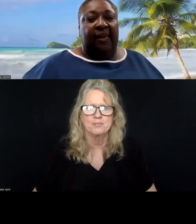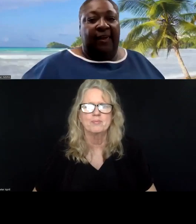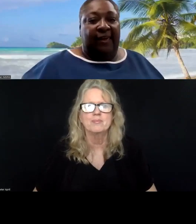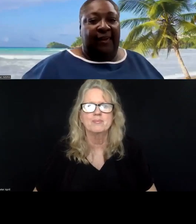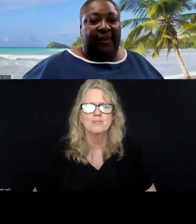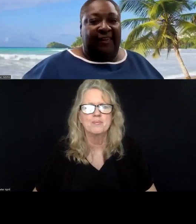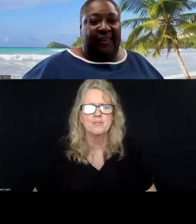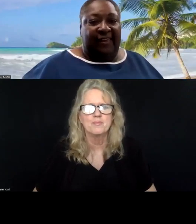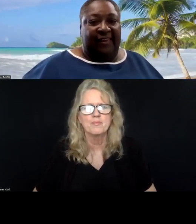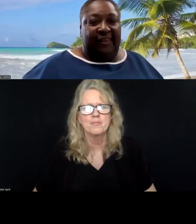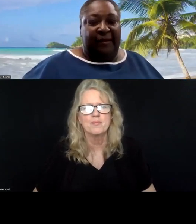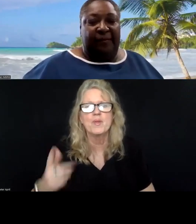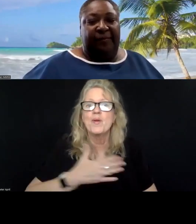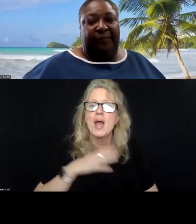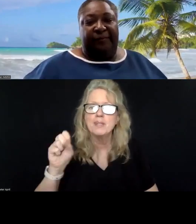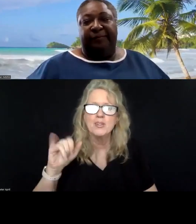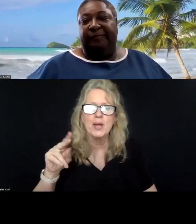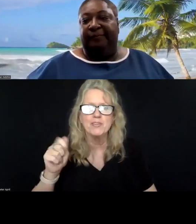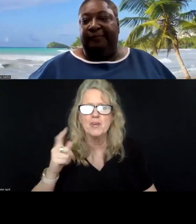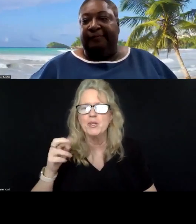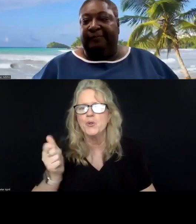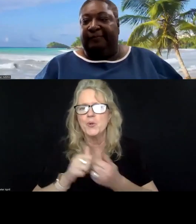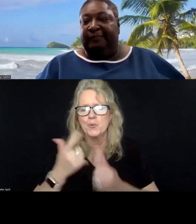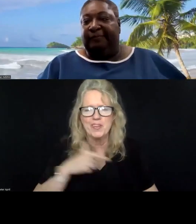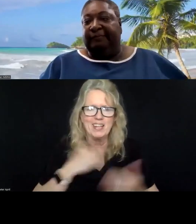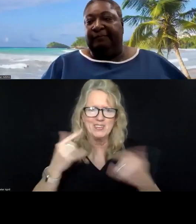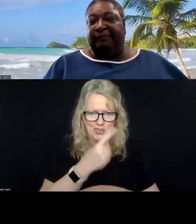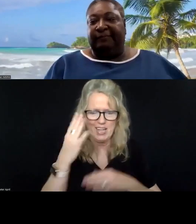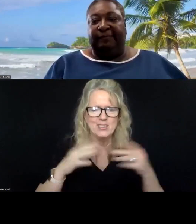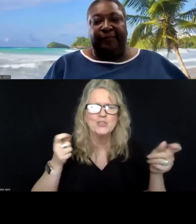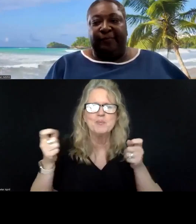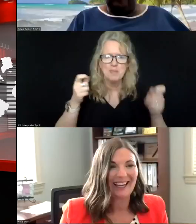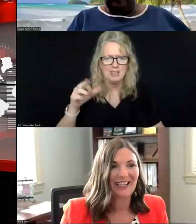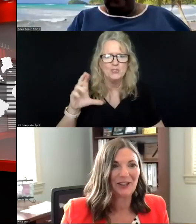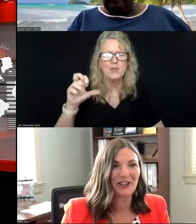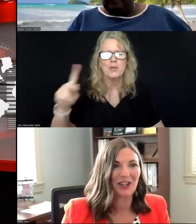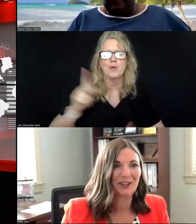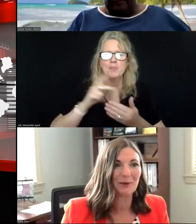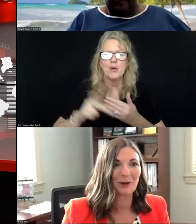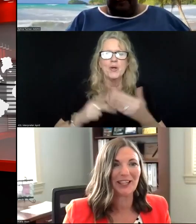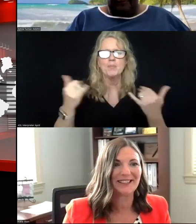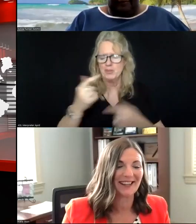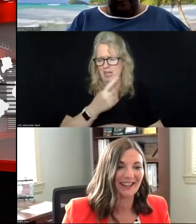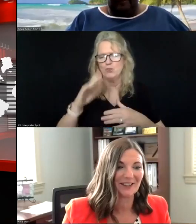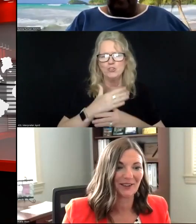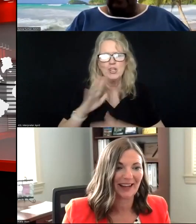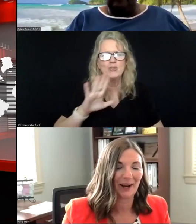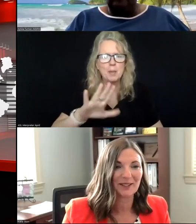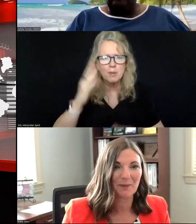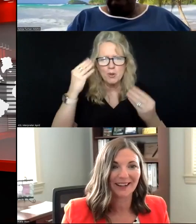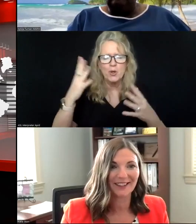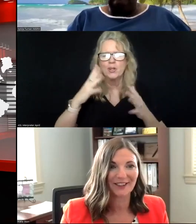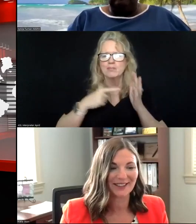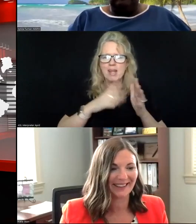So we also have Sylvia Turner with us today, and she manages the CROP program, and here to share some of her insights on